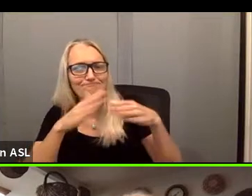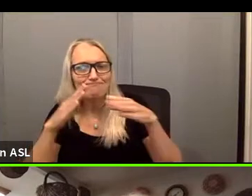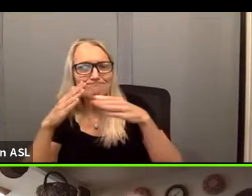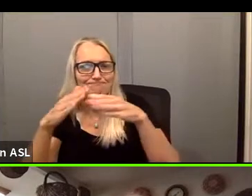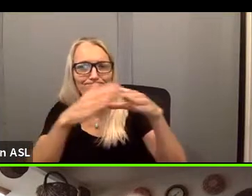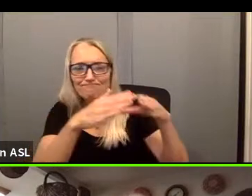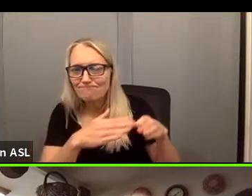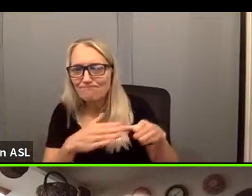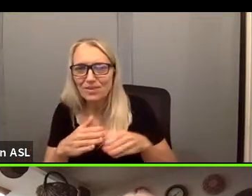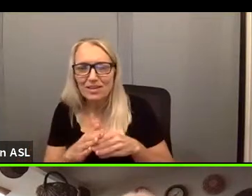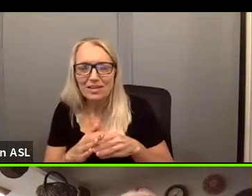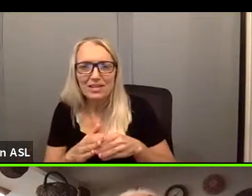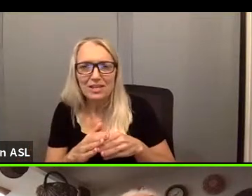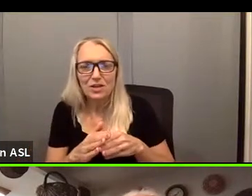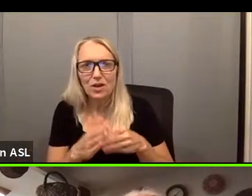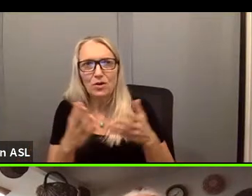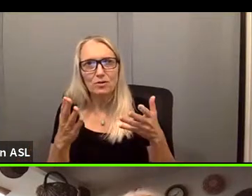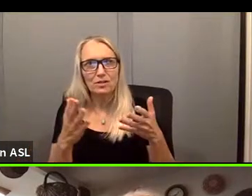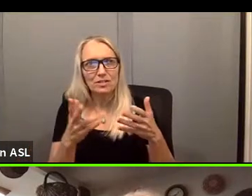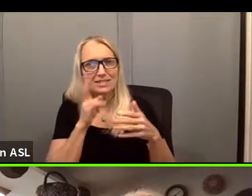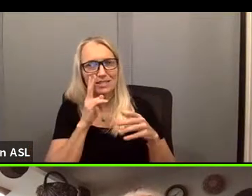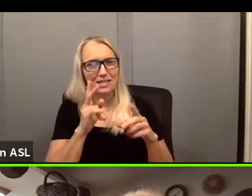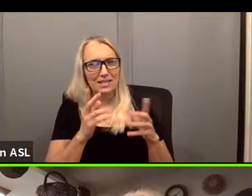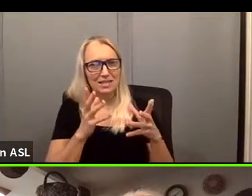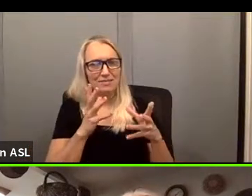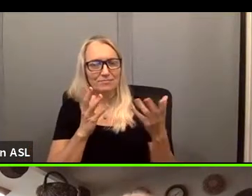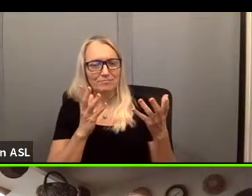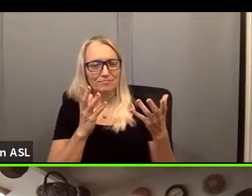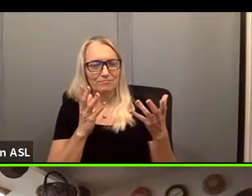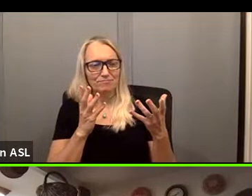or distinctions made that include